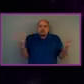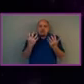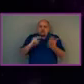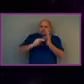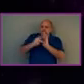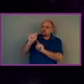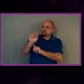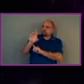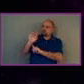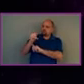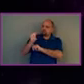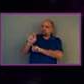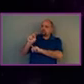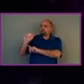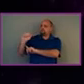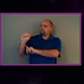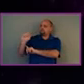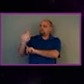asteroid is?